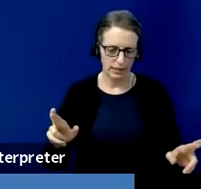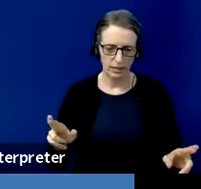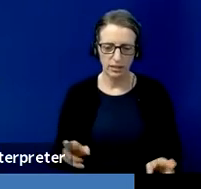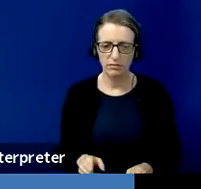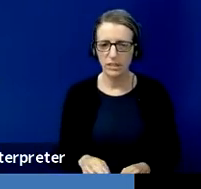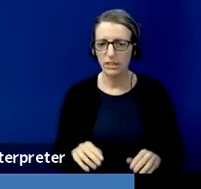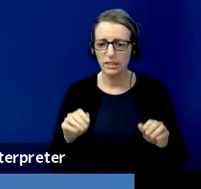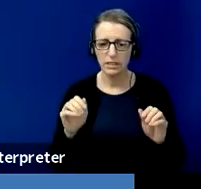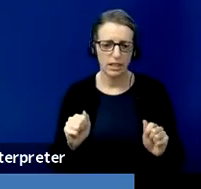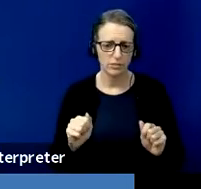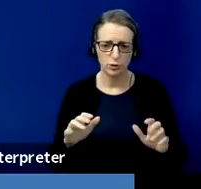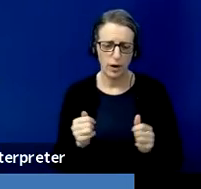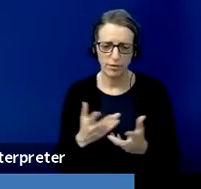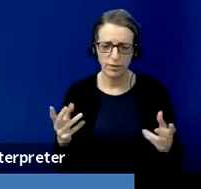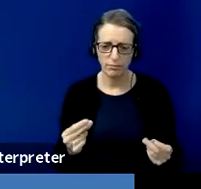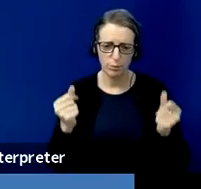all in one shot.